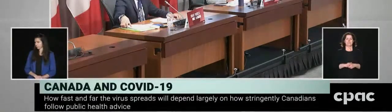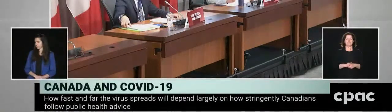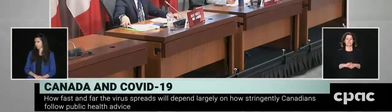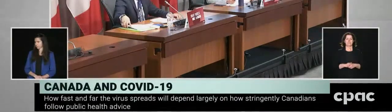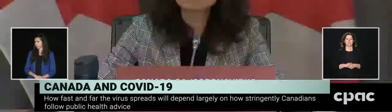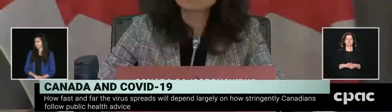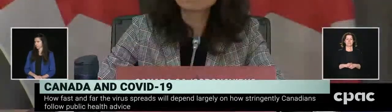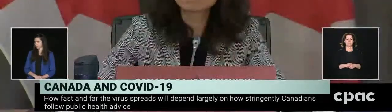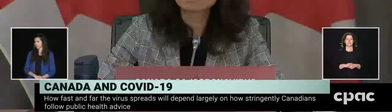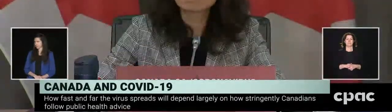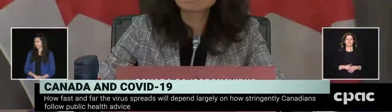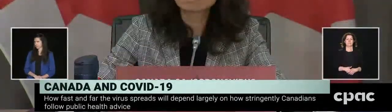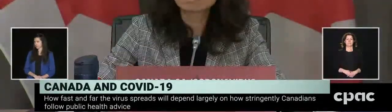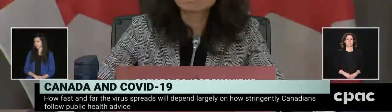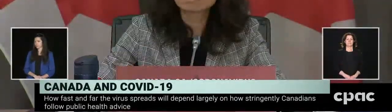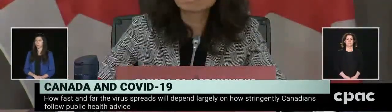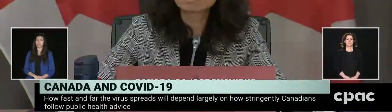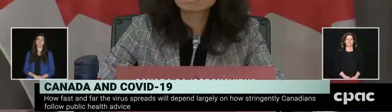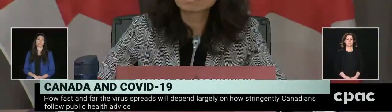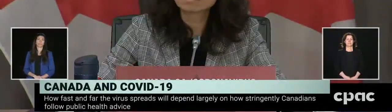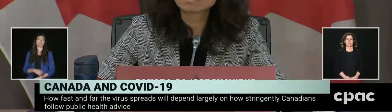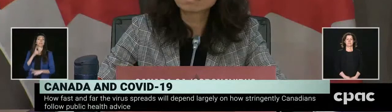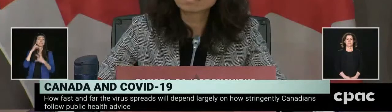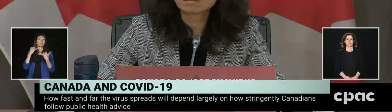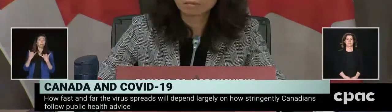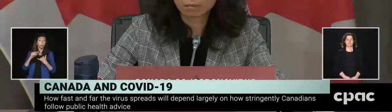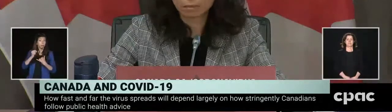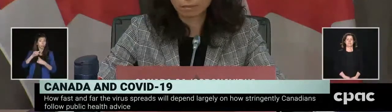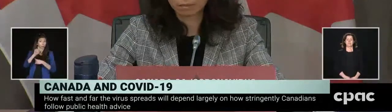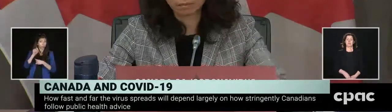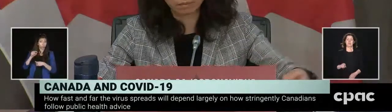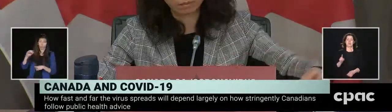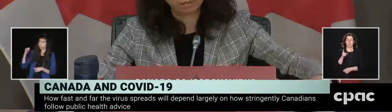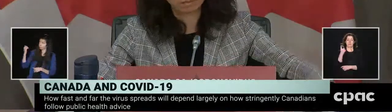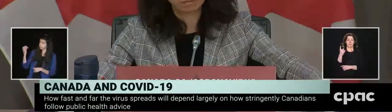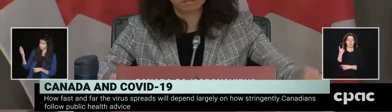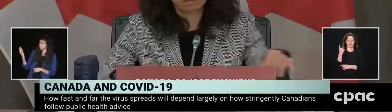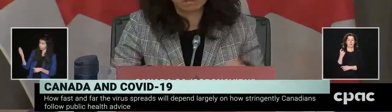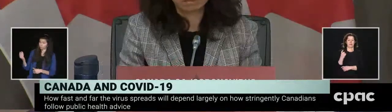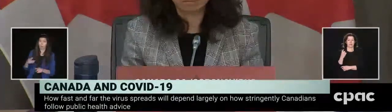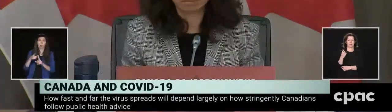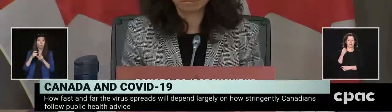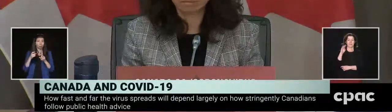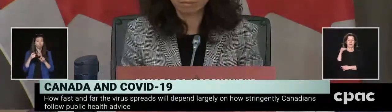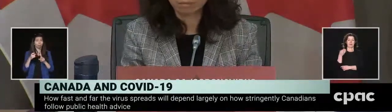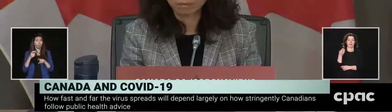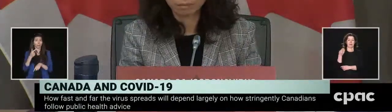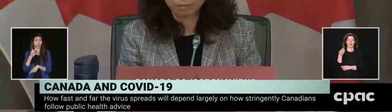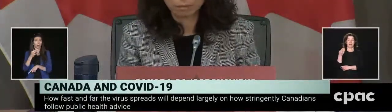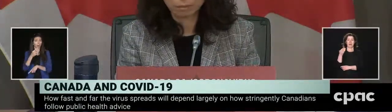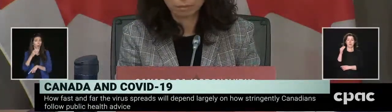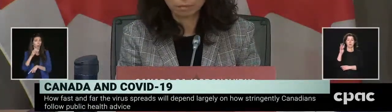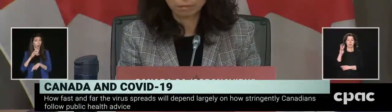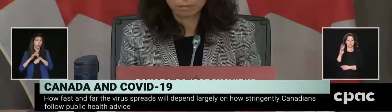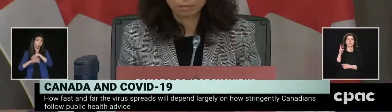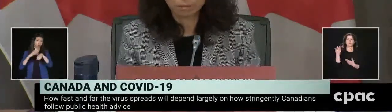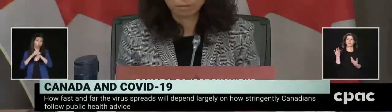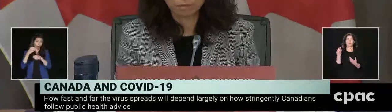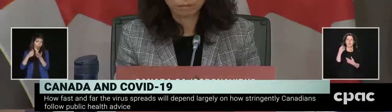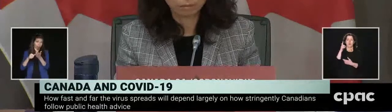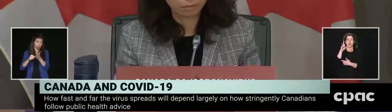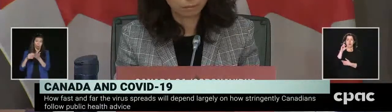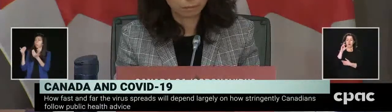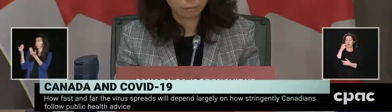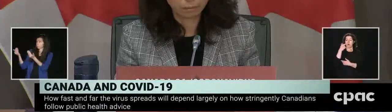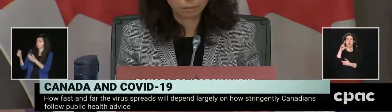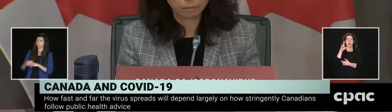The first question is from Marika Walsh from the Globe and Mail. Please go ahead. Hi there. Thank